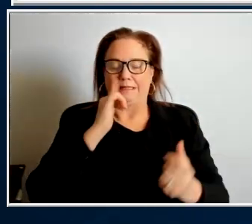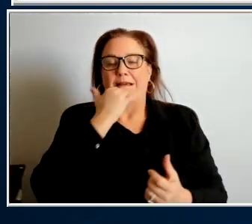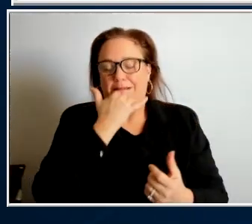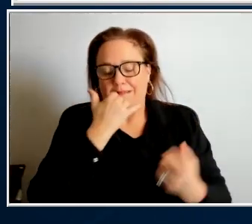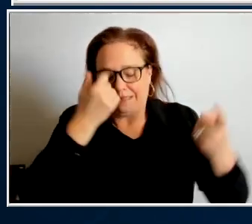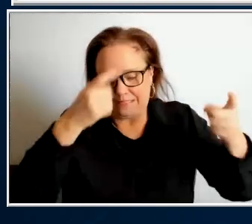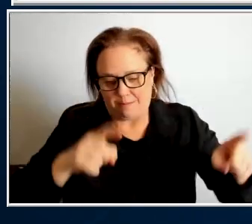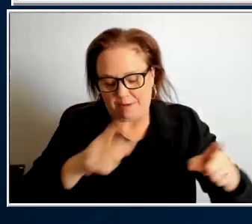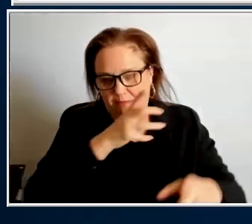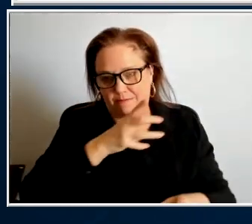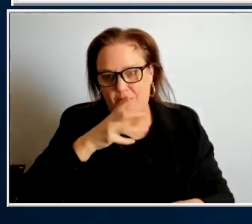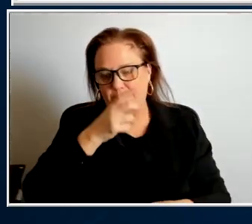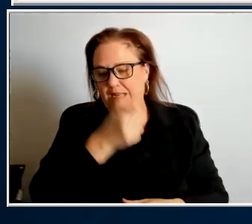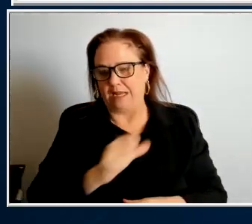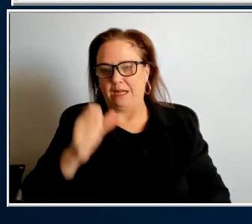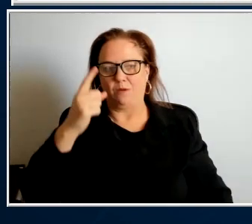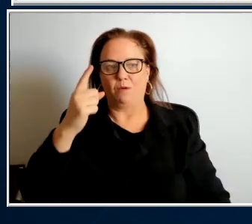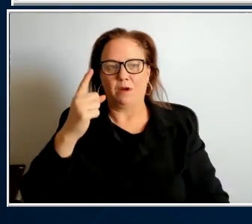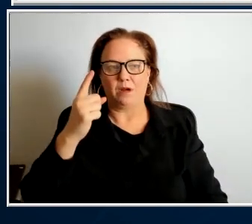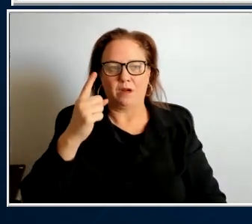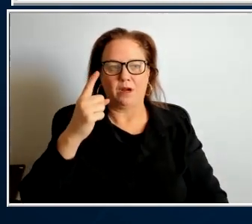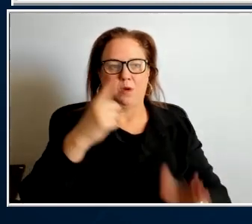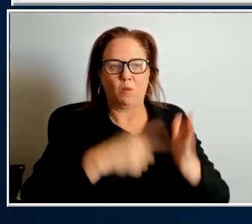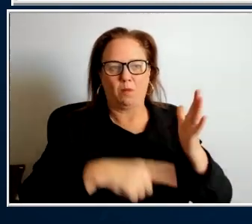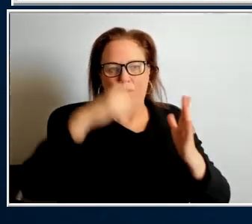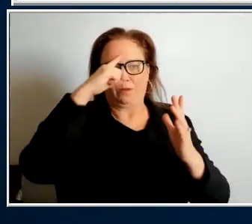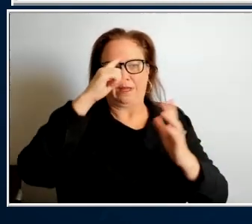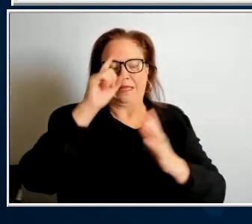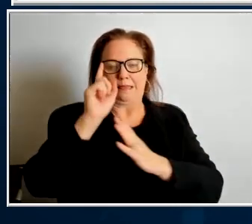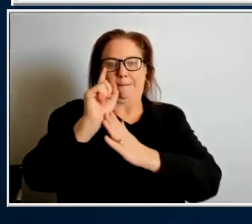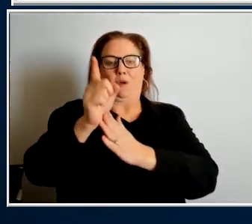would imagine, to anyone. What were you thinking in that moment?